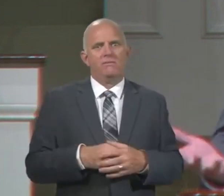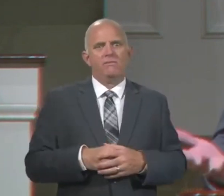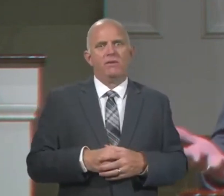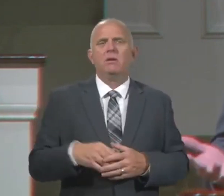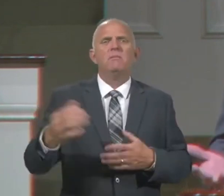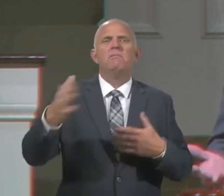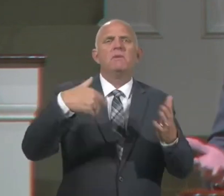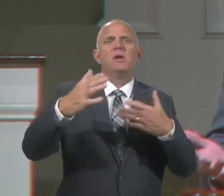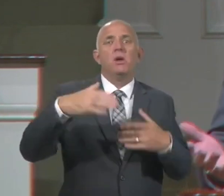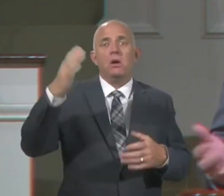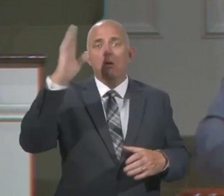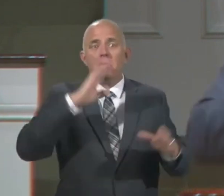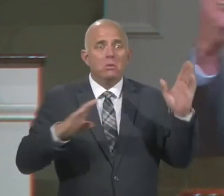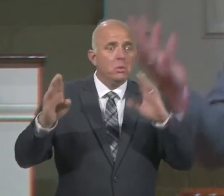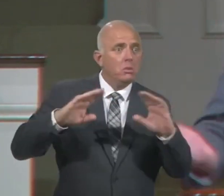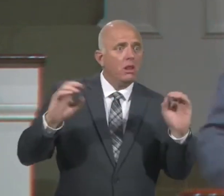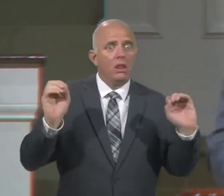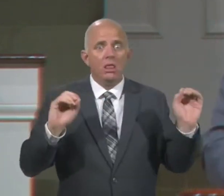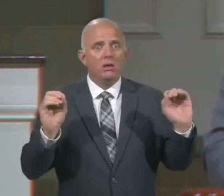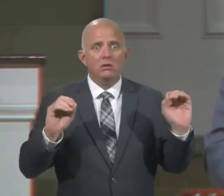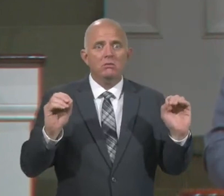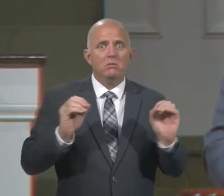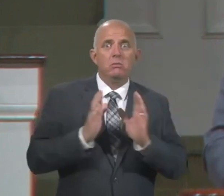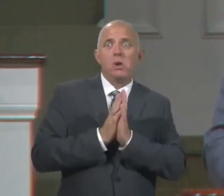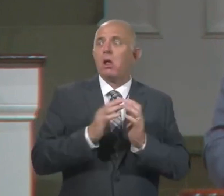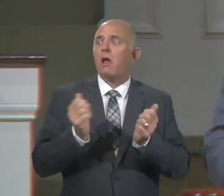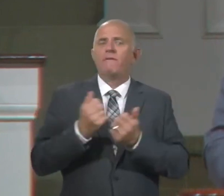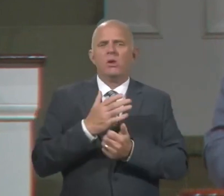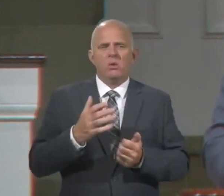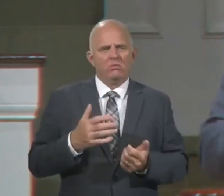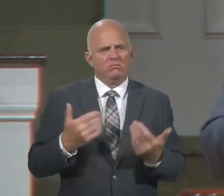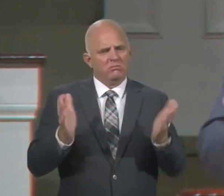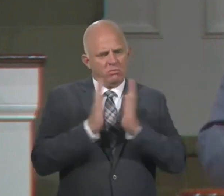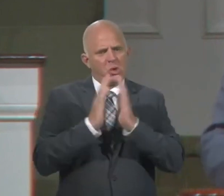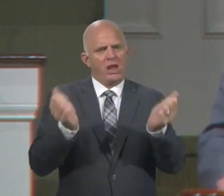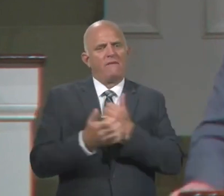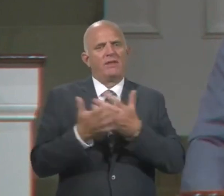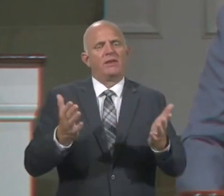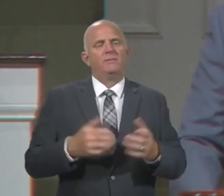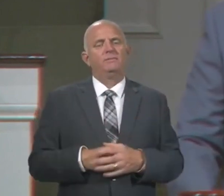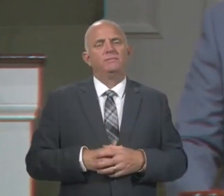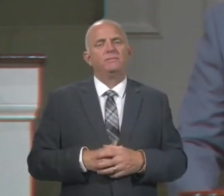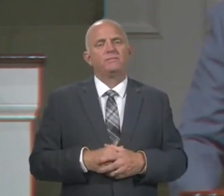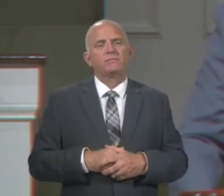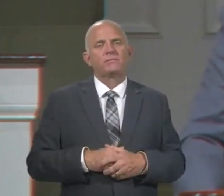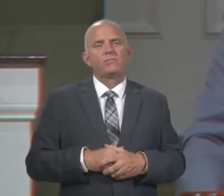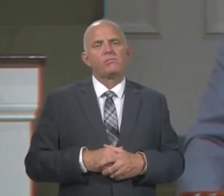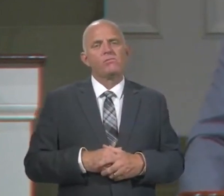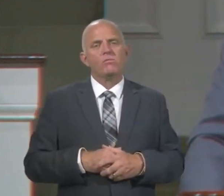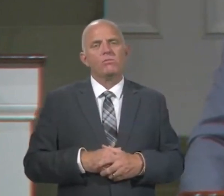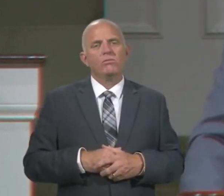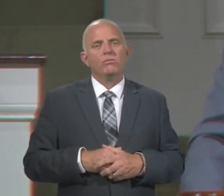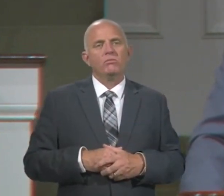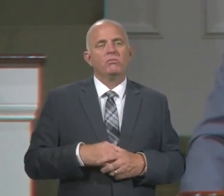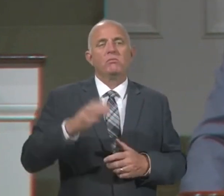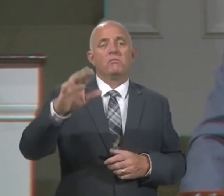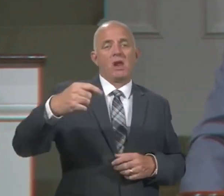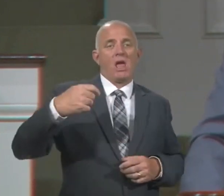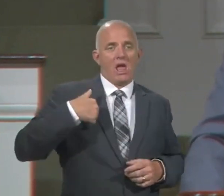worry about anything. Just pray about everything. I've learned so much about prayer through our